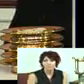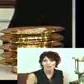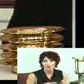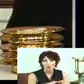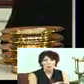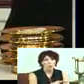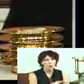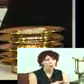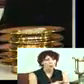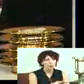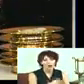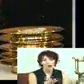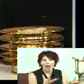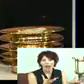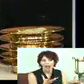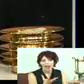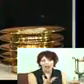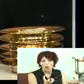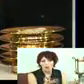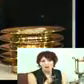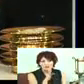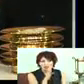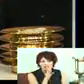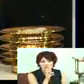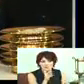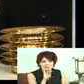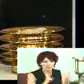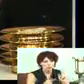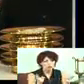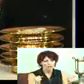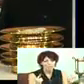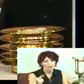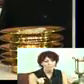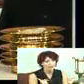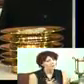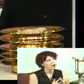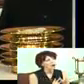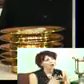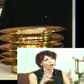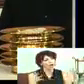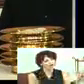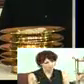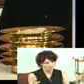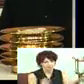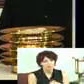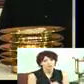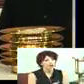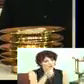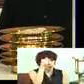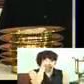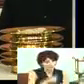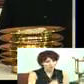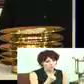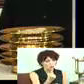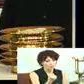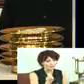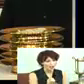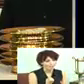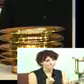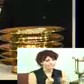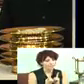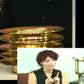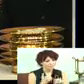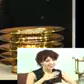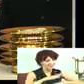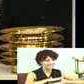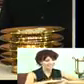this a million times before, and just say, remember that when we come up to this table of